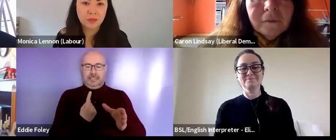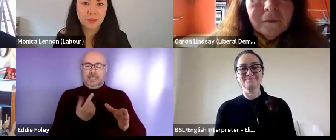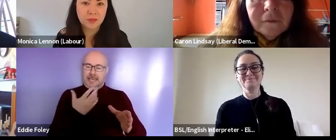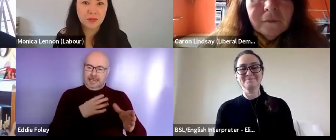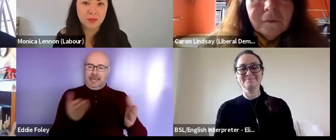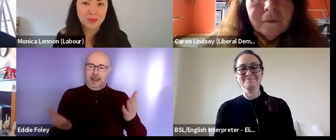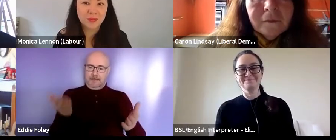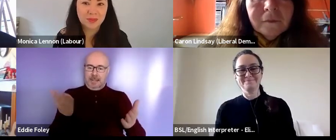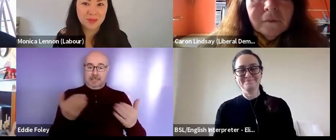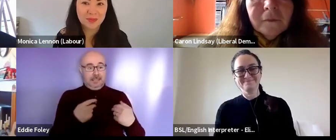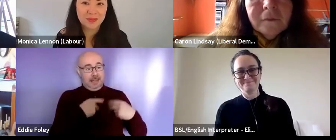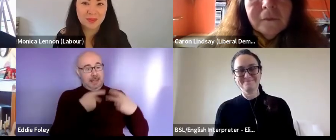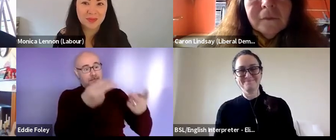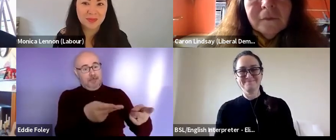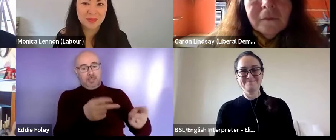there.